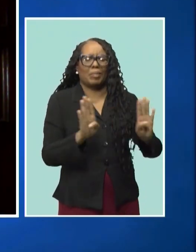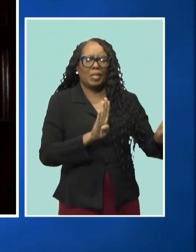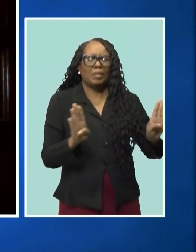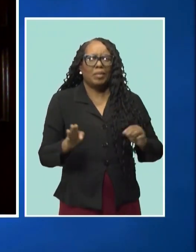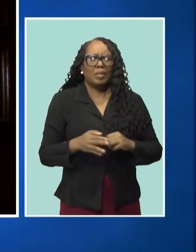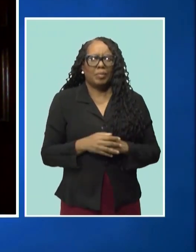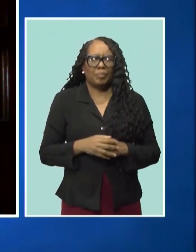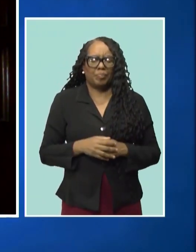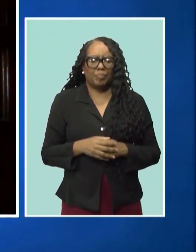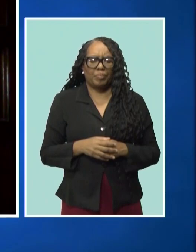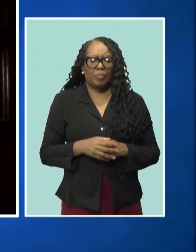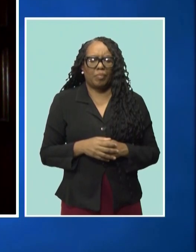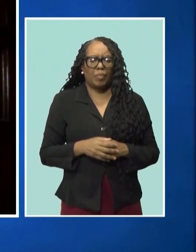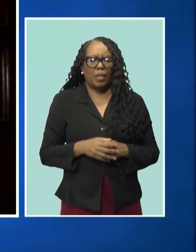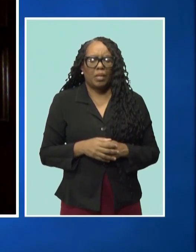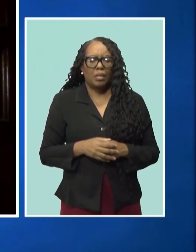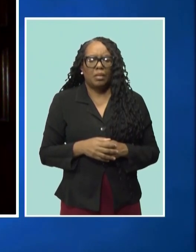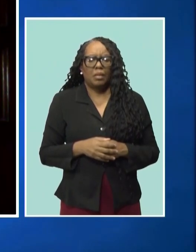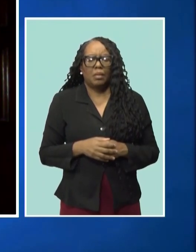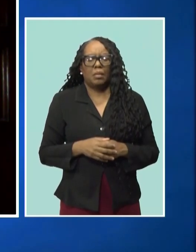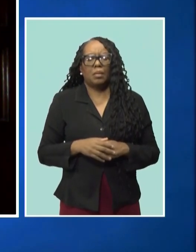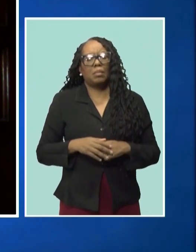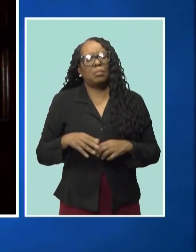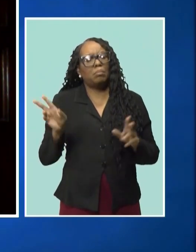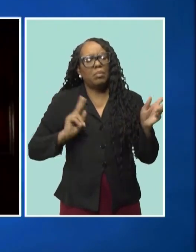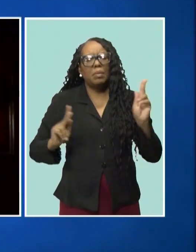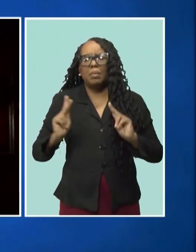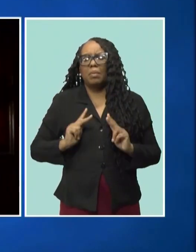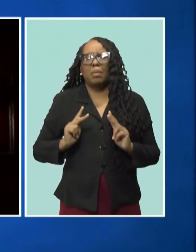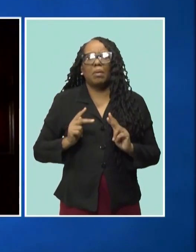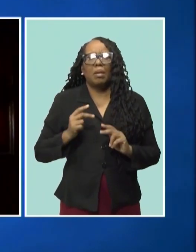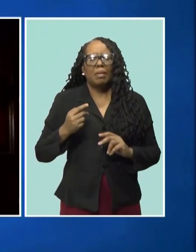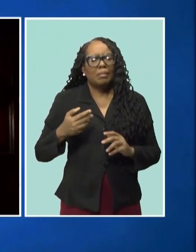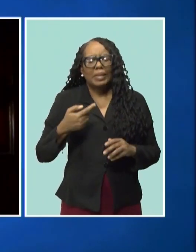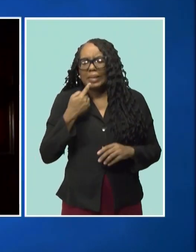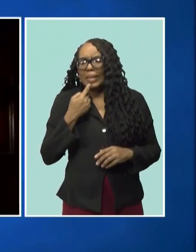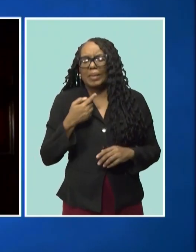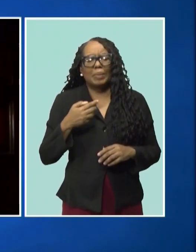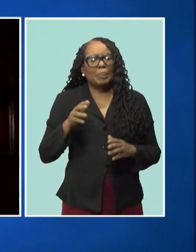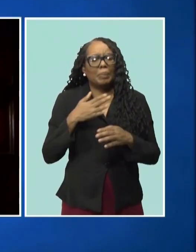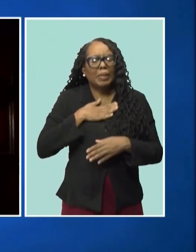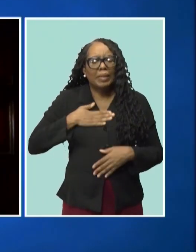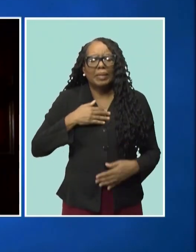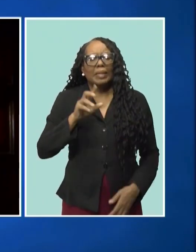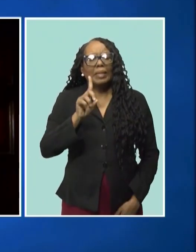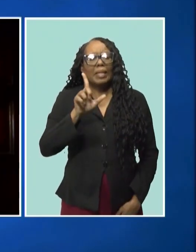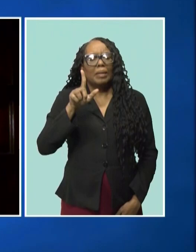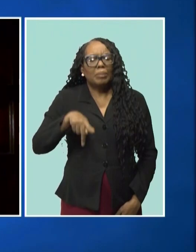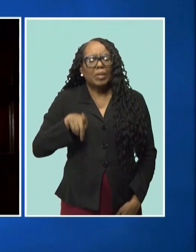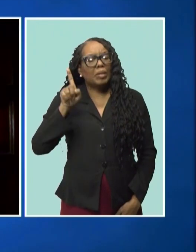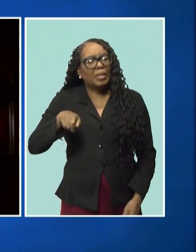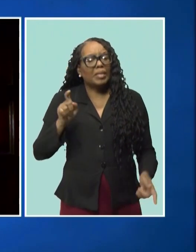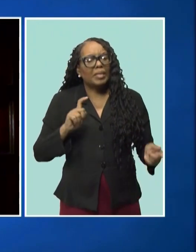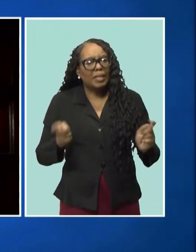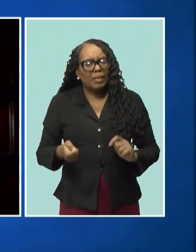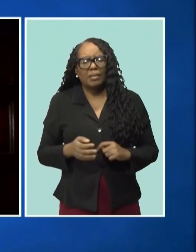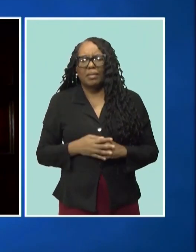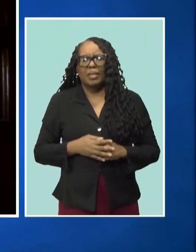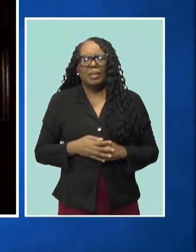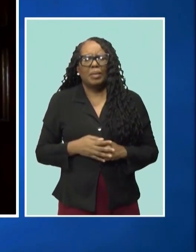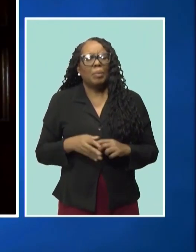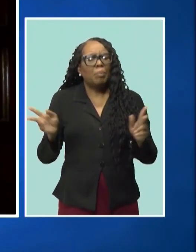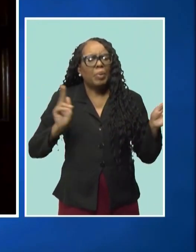the last at least 10 years, almost 10 years. And if the Democratic Labour Party continues